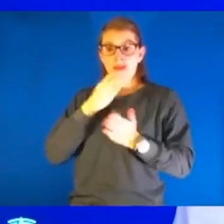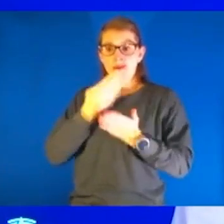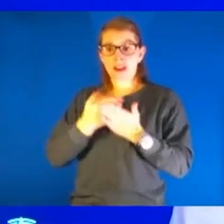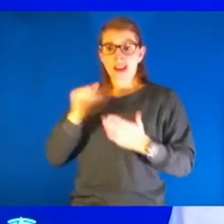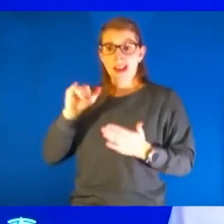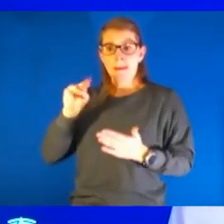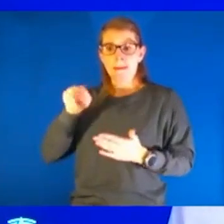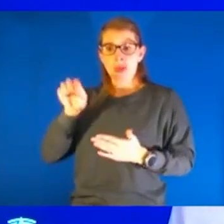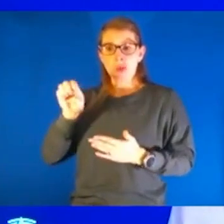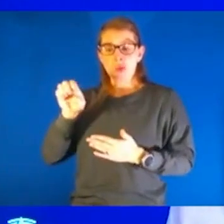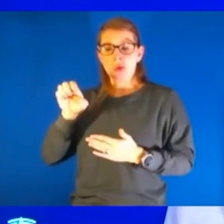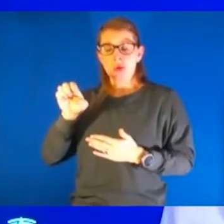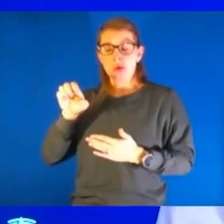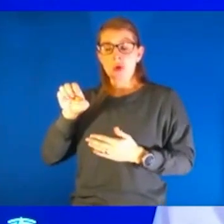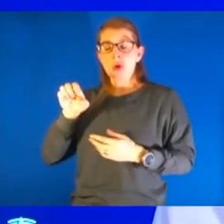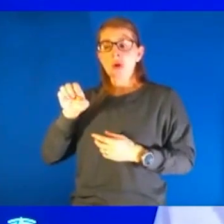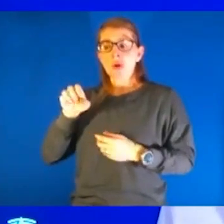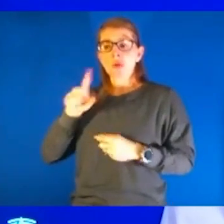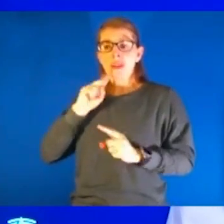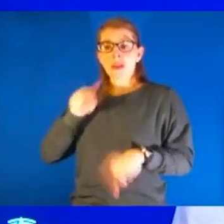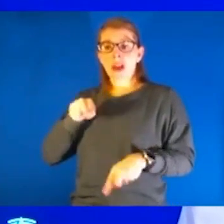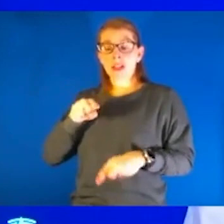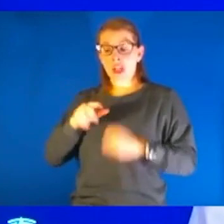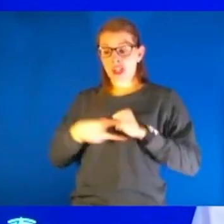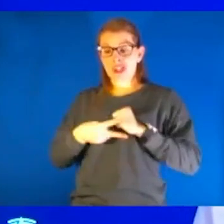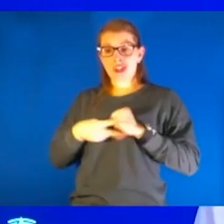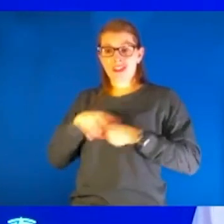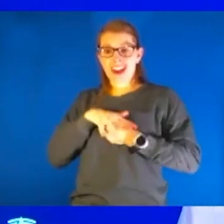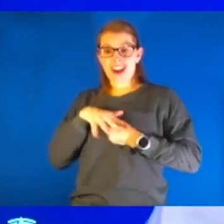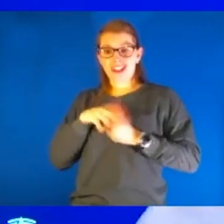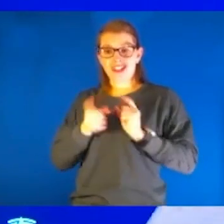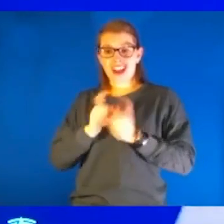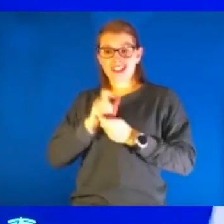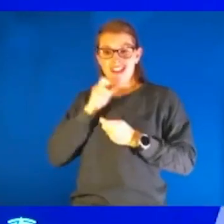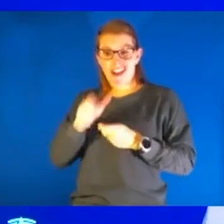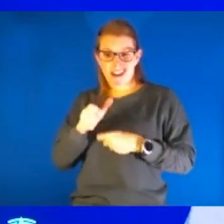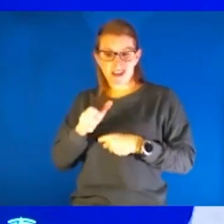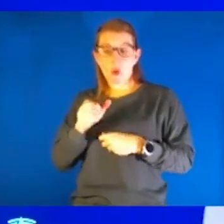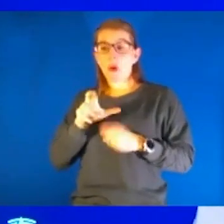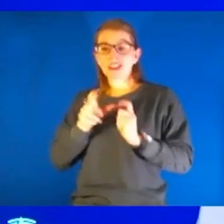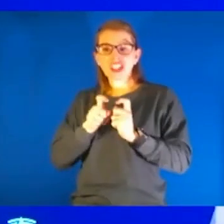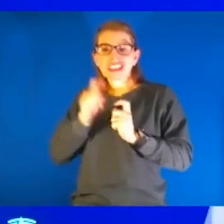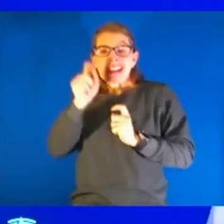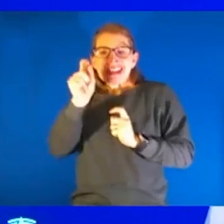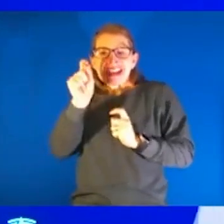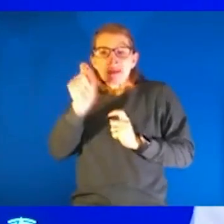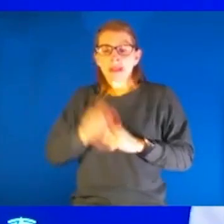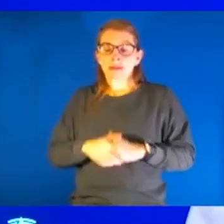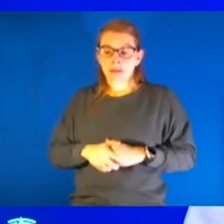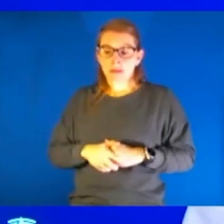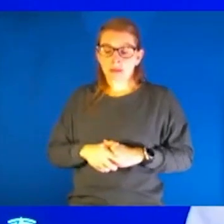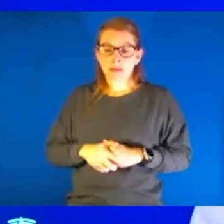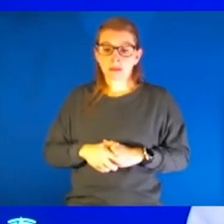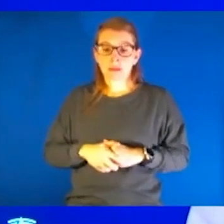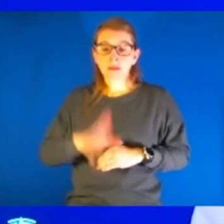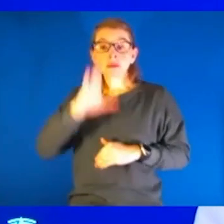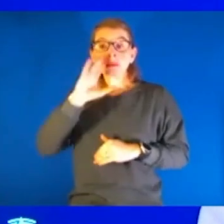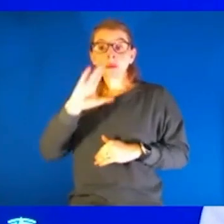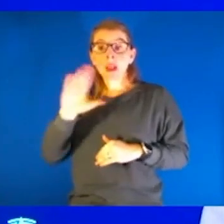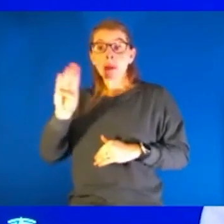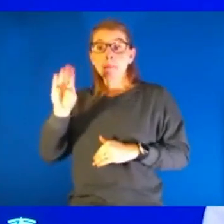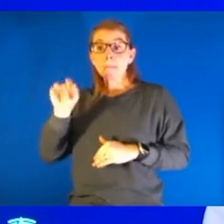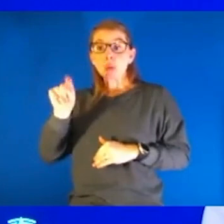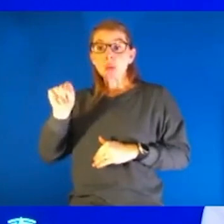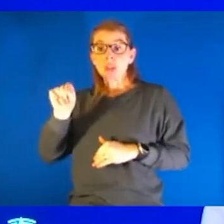those conserved regions that really haven't changed much at all or changed very little. But it's also the fact that we know that when you get boosted with additional doses of